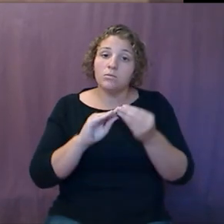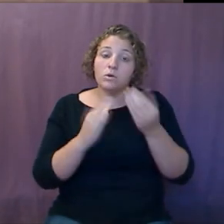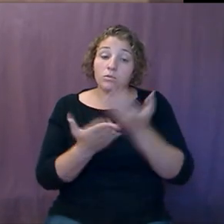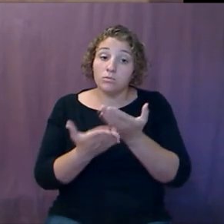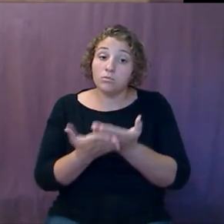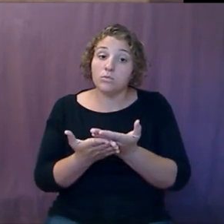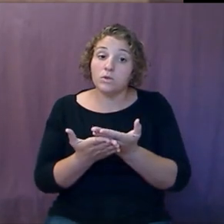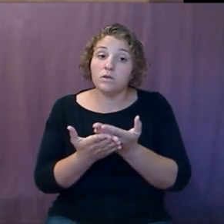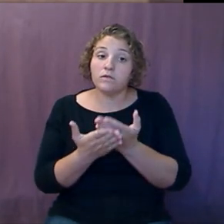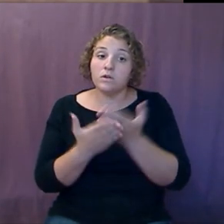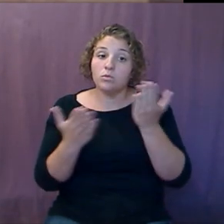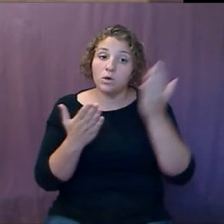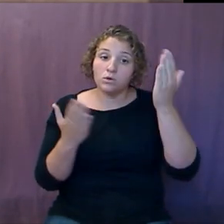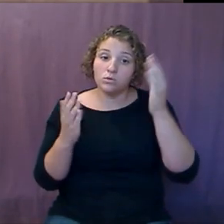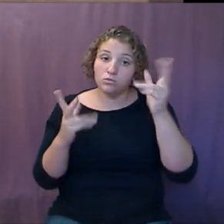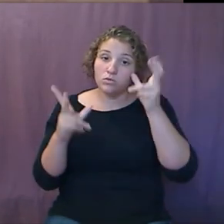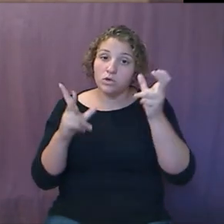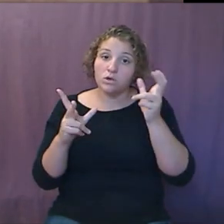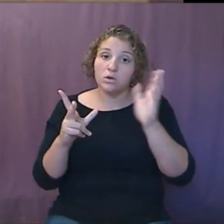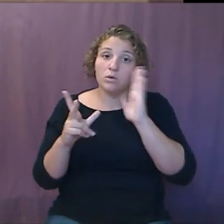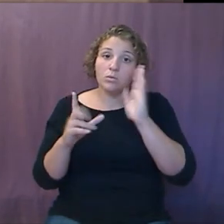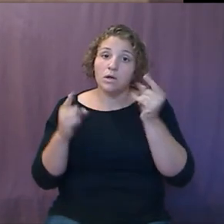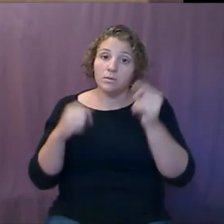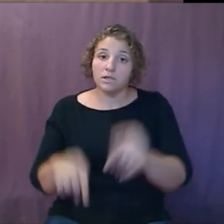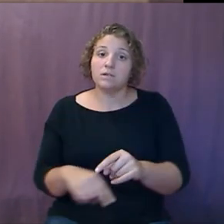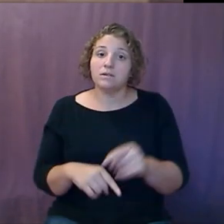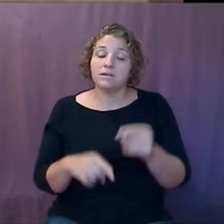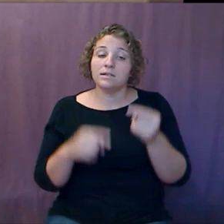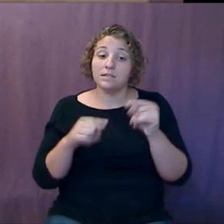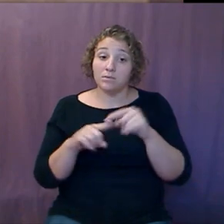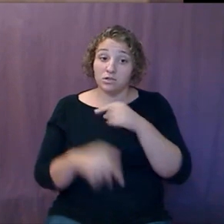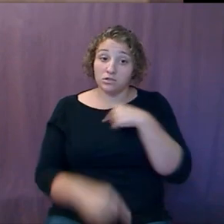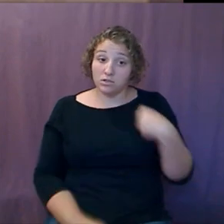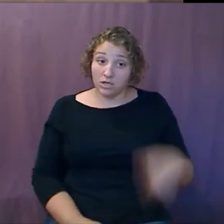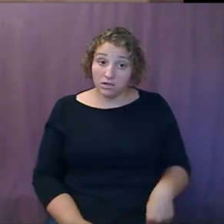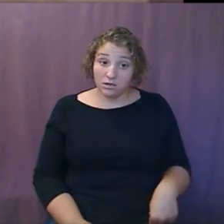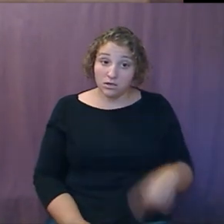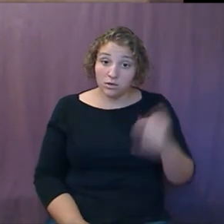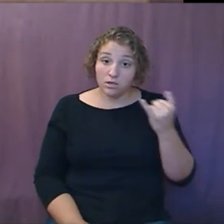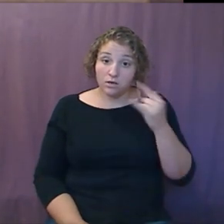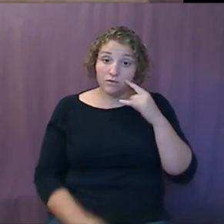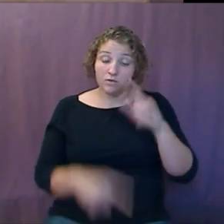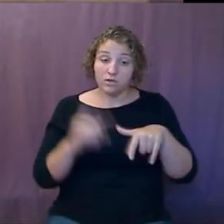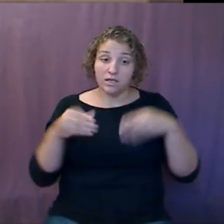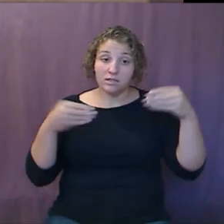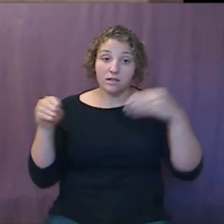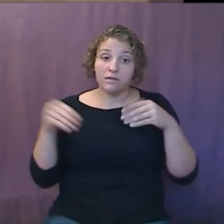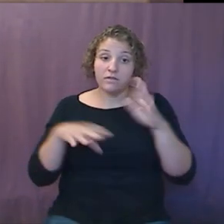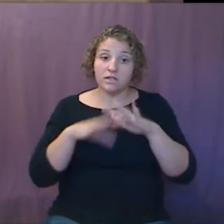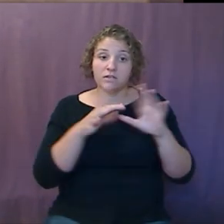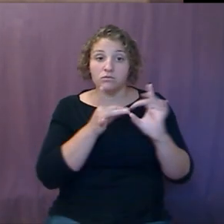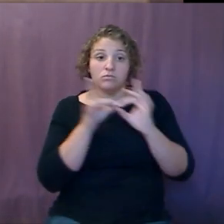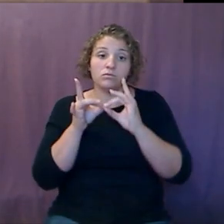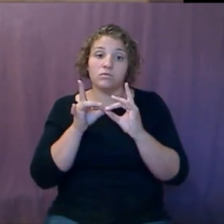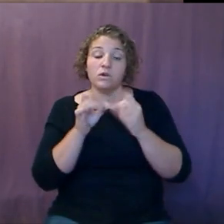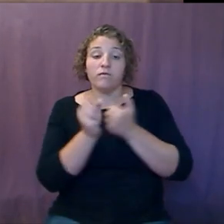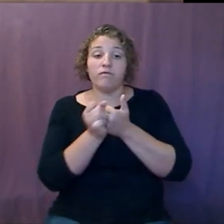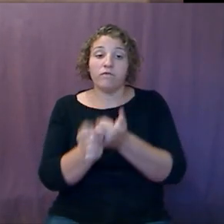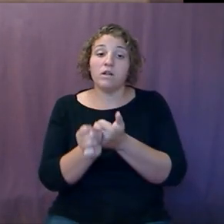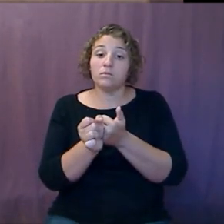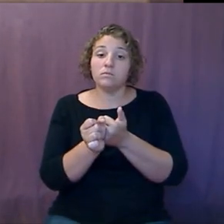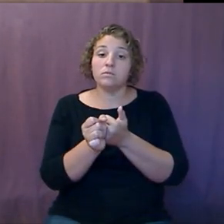heard there's a day coming when no one can buy or sell it's already happening in china unless you are on the party line and in this case you have to have the mark or the